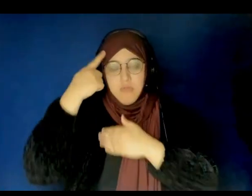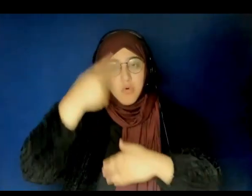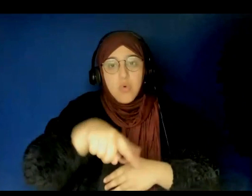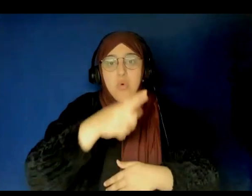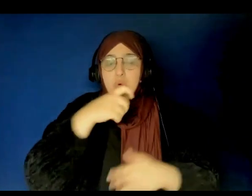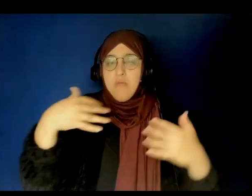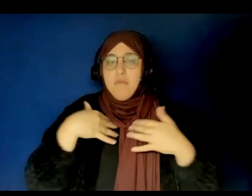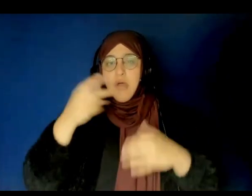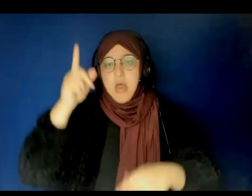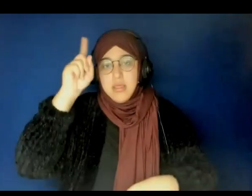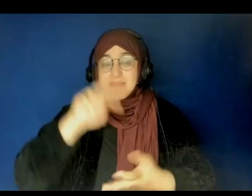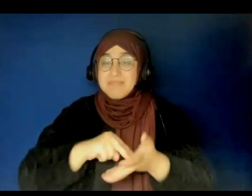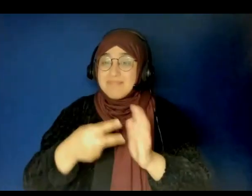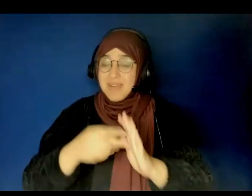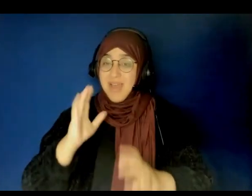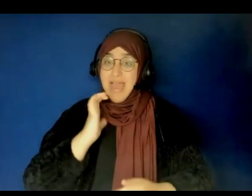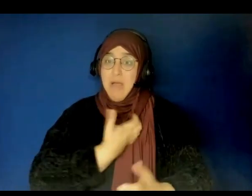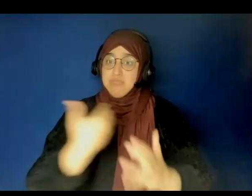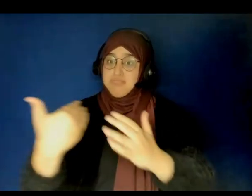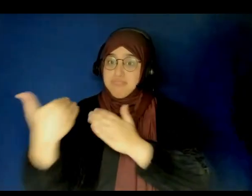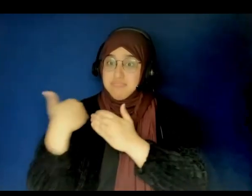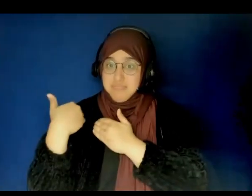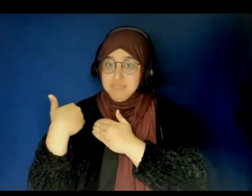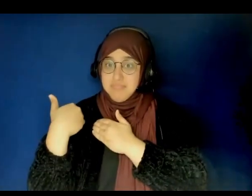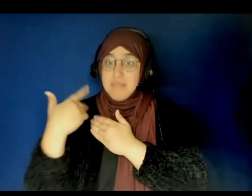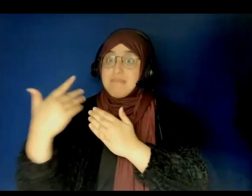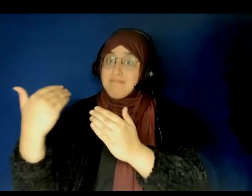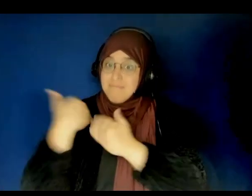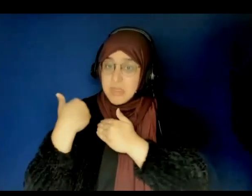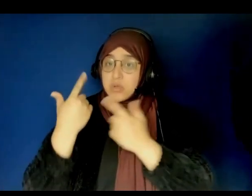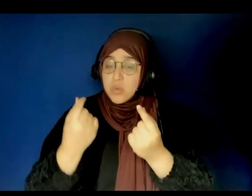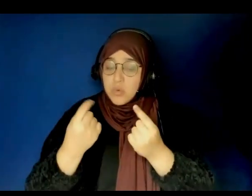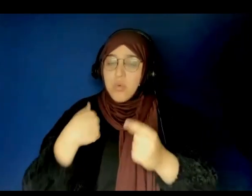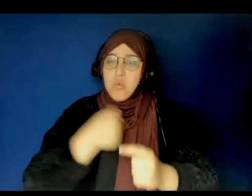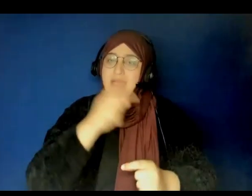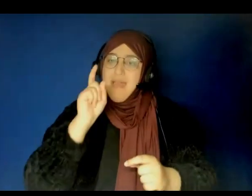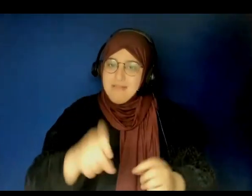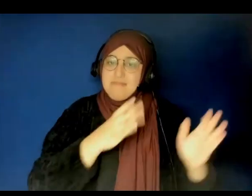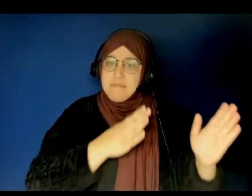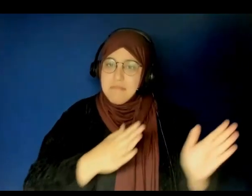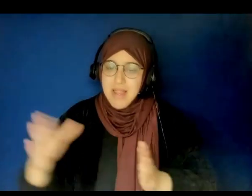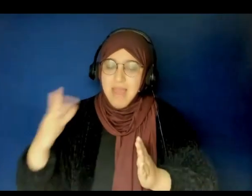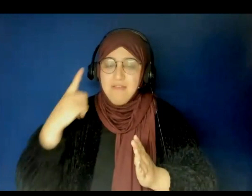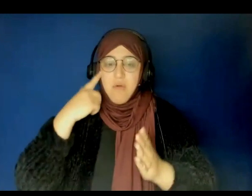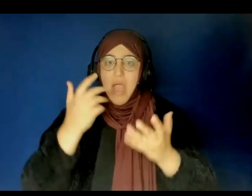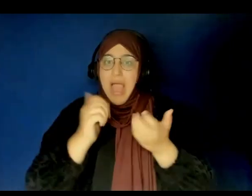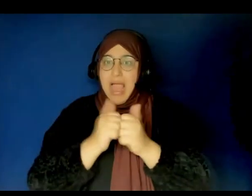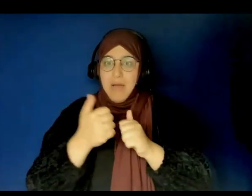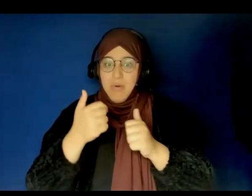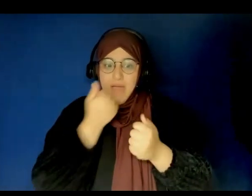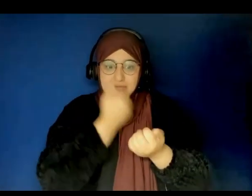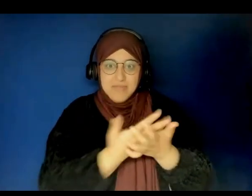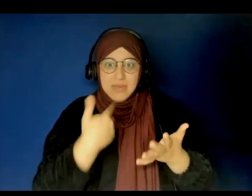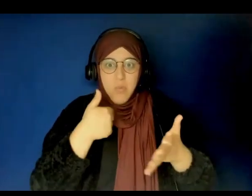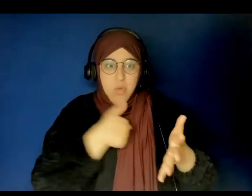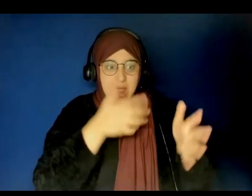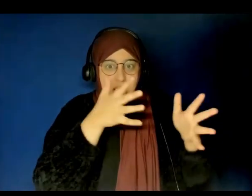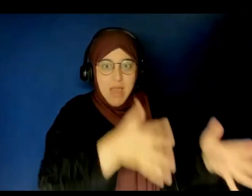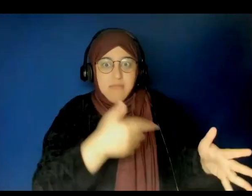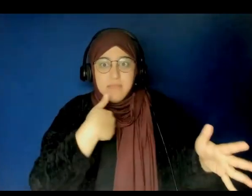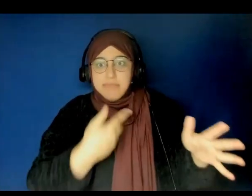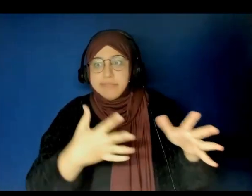our estate, to plan for what we will leave behind and how that will be handled. It's an obligation from